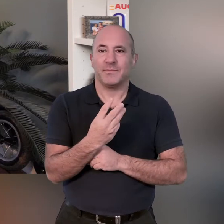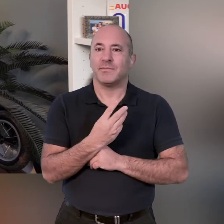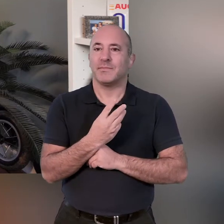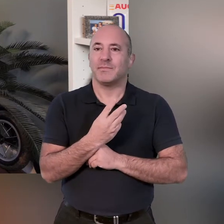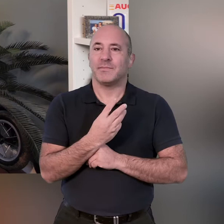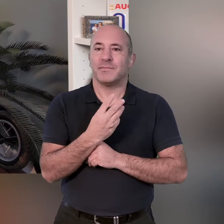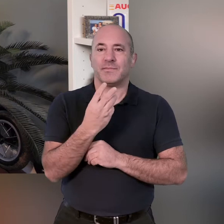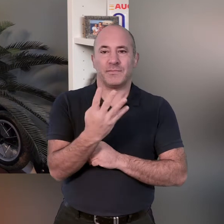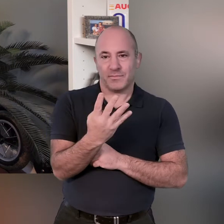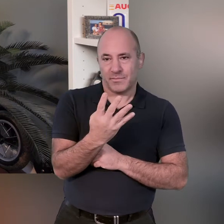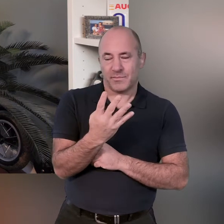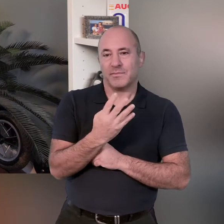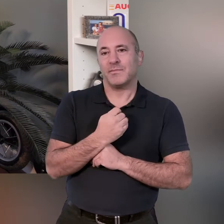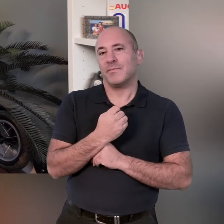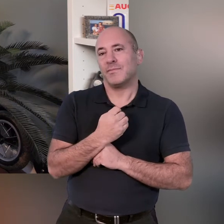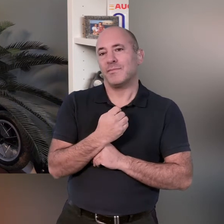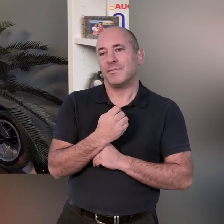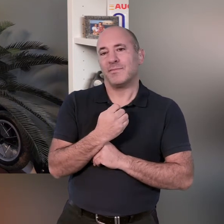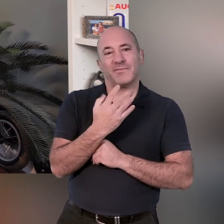3, 4,